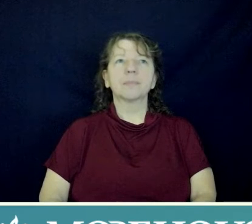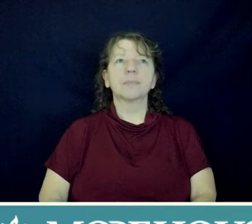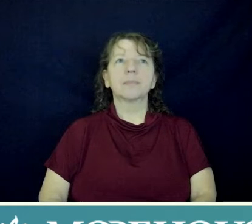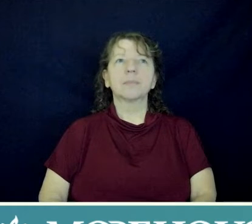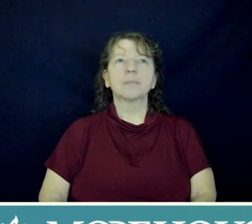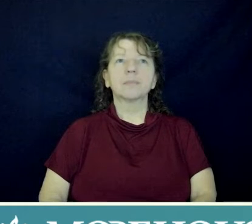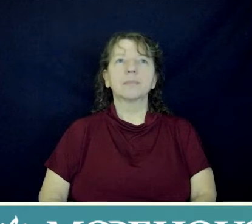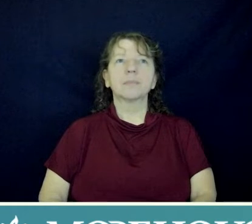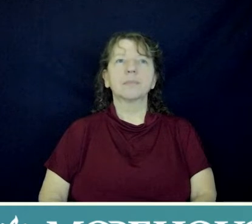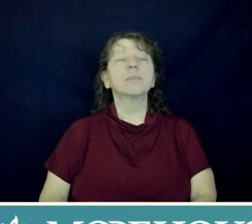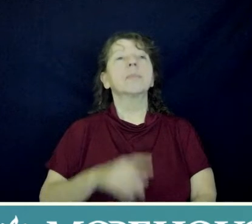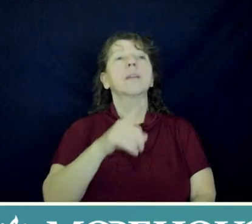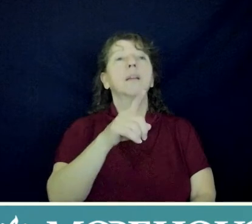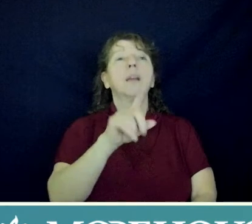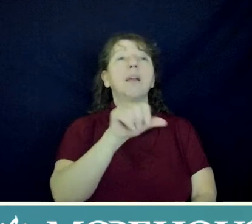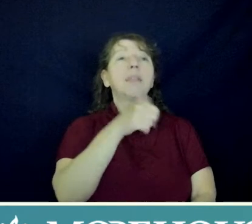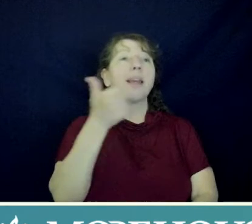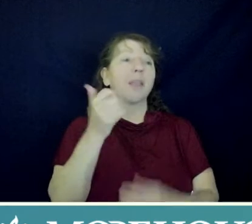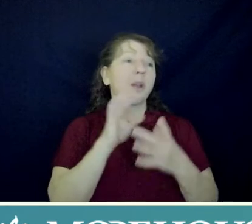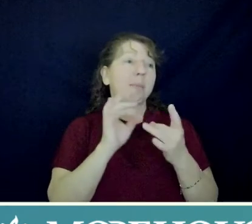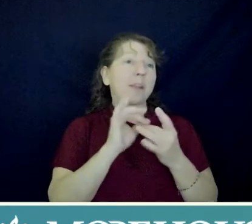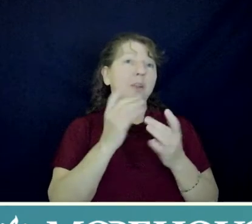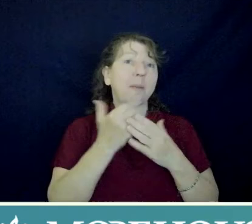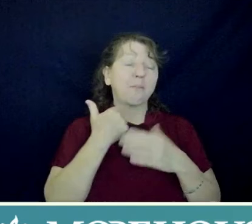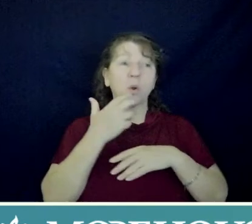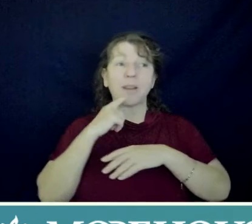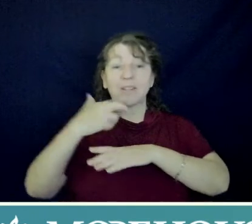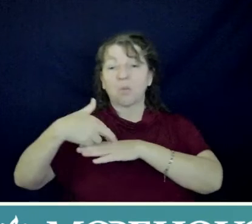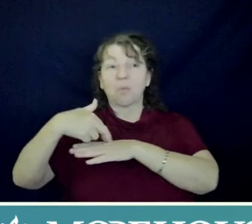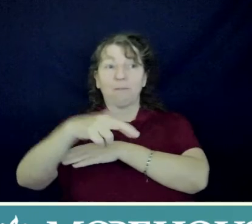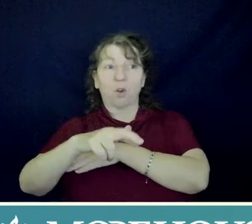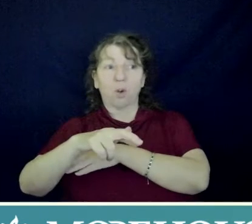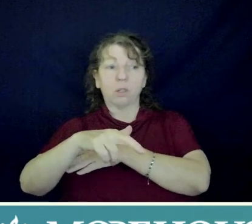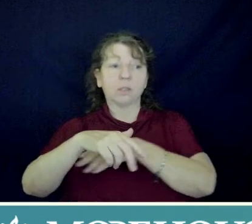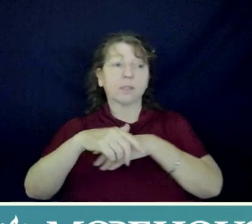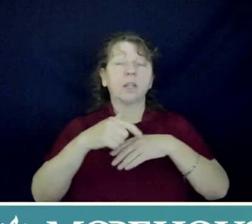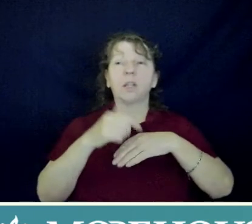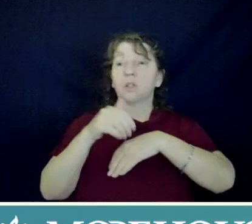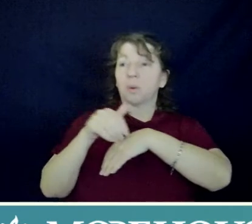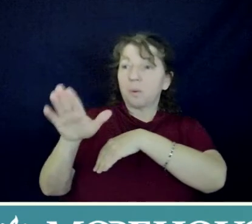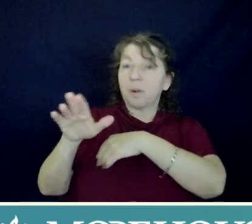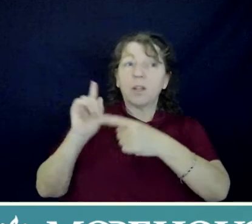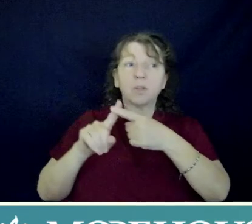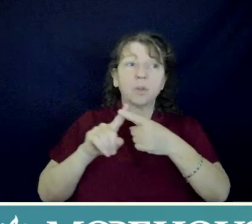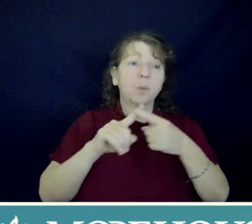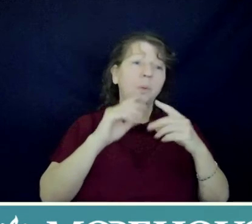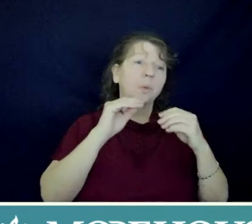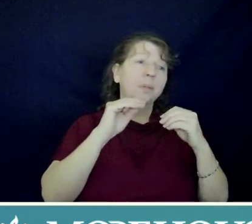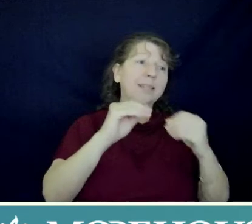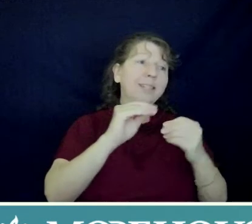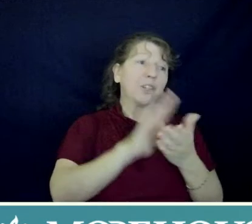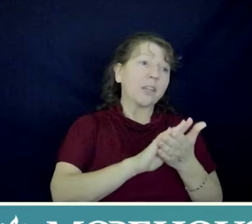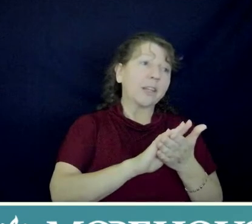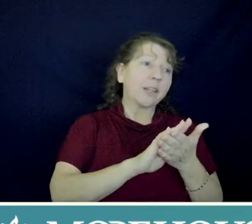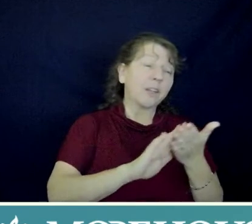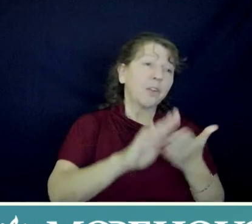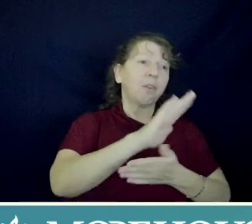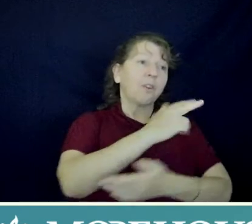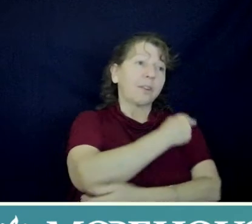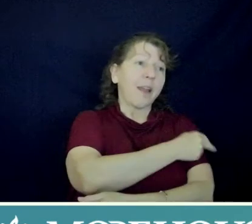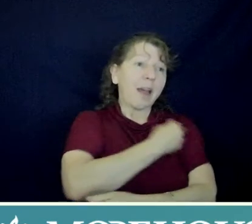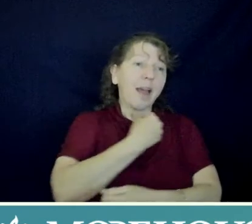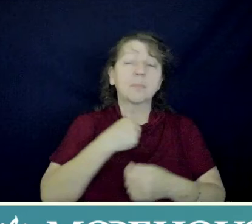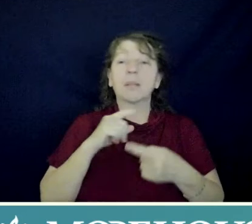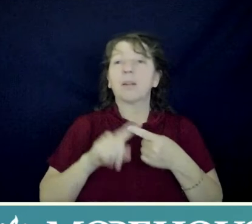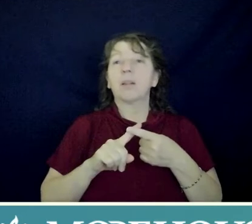The other issue that I mentioned earlier is like the referrals to the university teaching hospital have been a challenge for the Ministry of